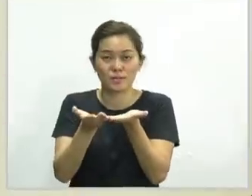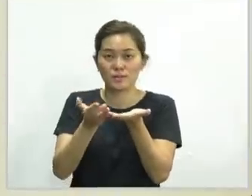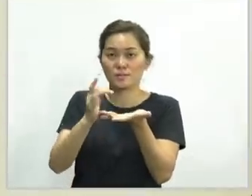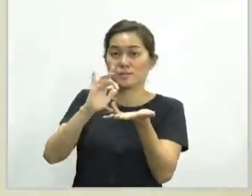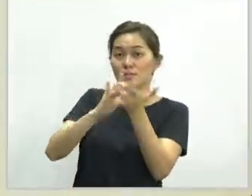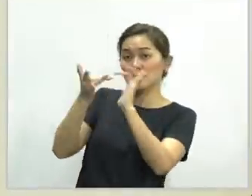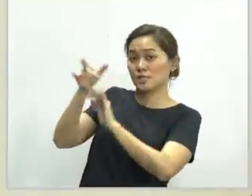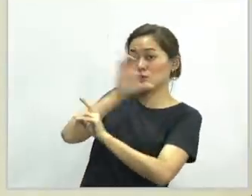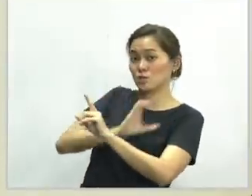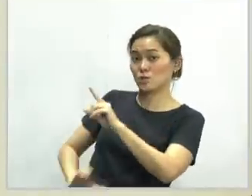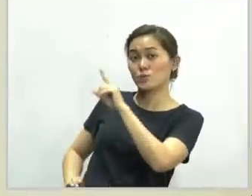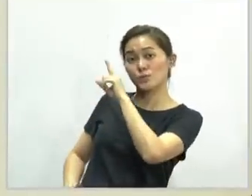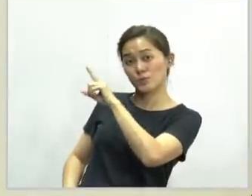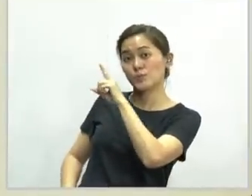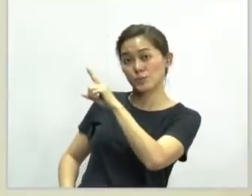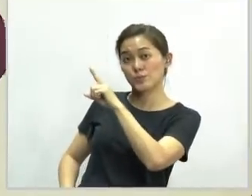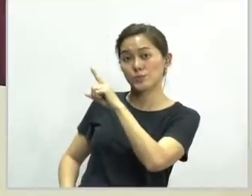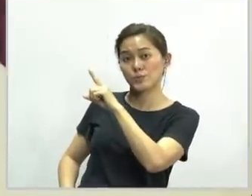Jesus Christ